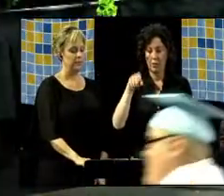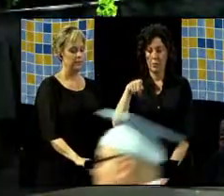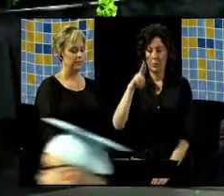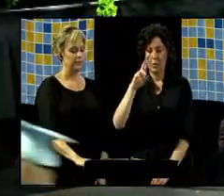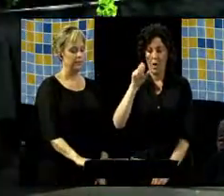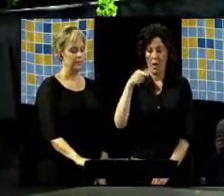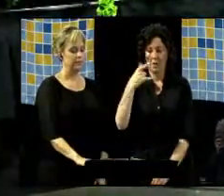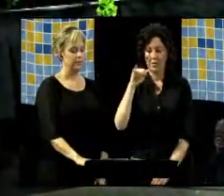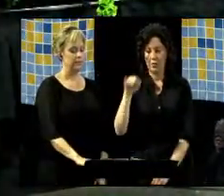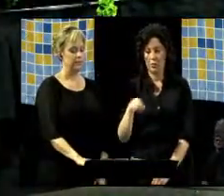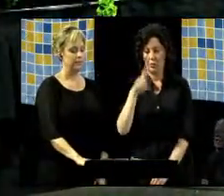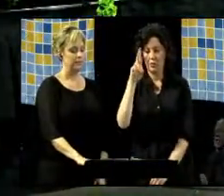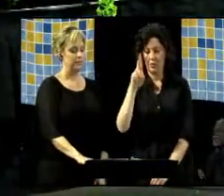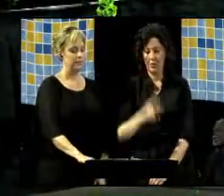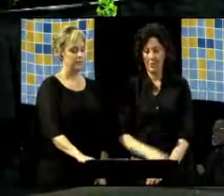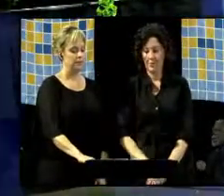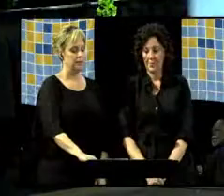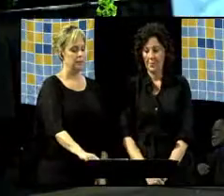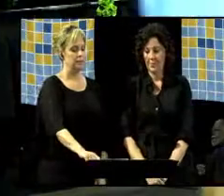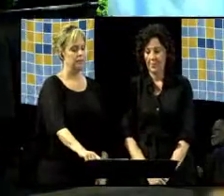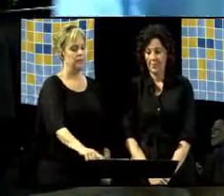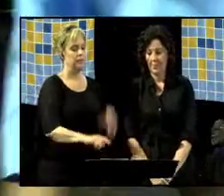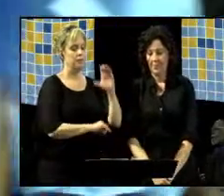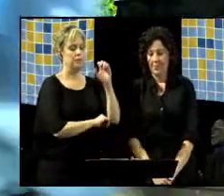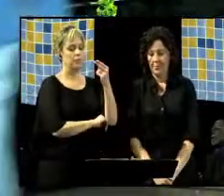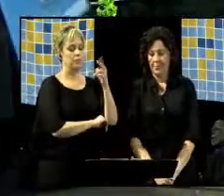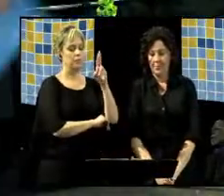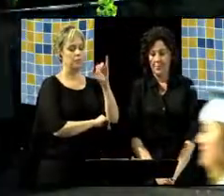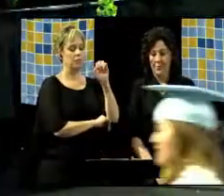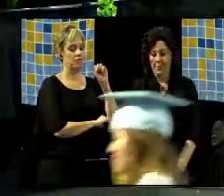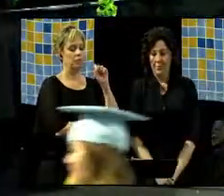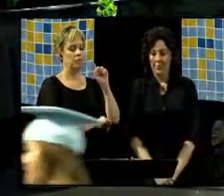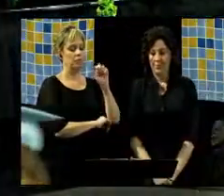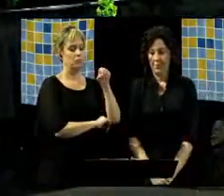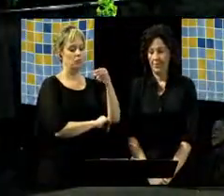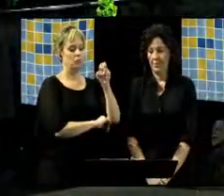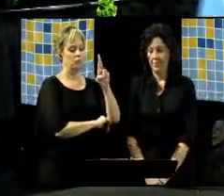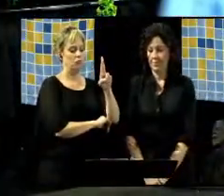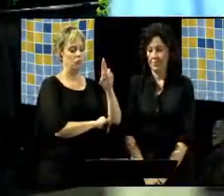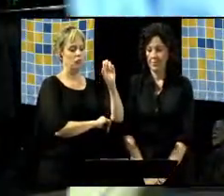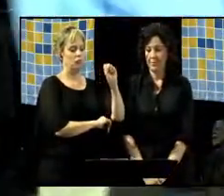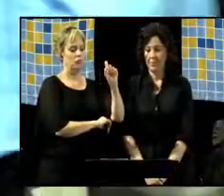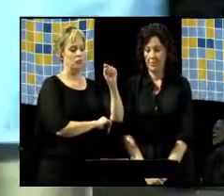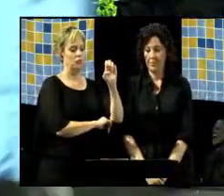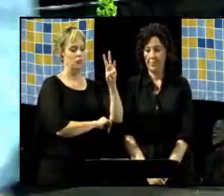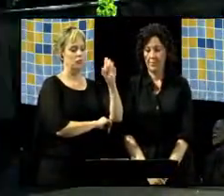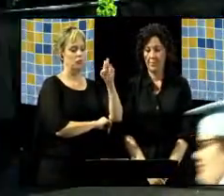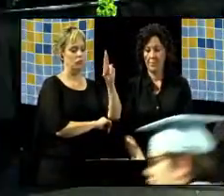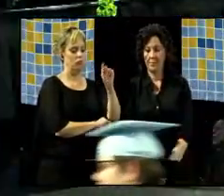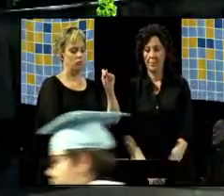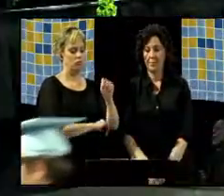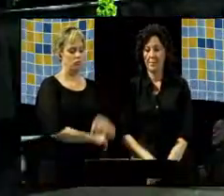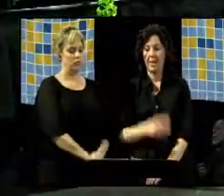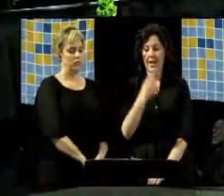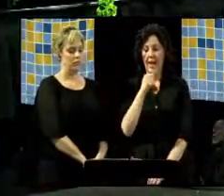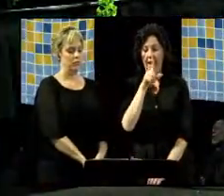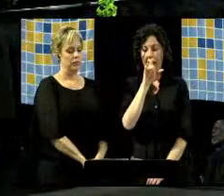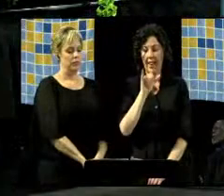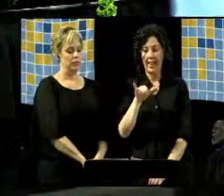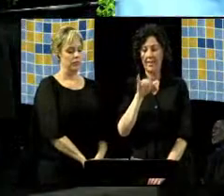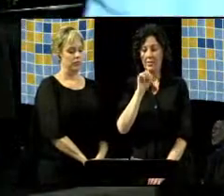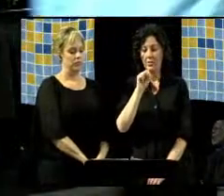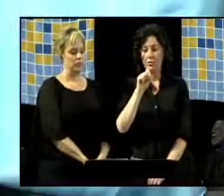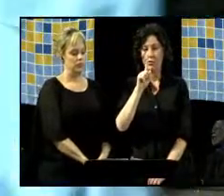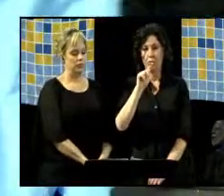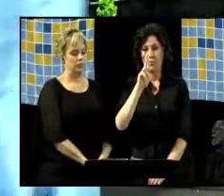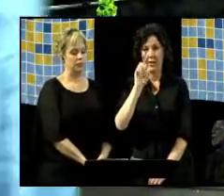Jr., Christopher Troy Stewart, Haley Ann Strickland, Ransom